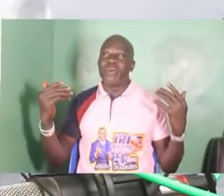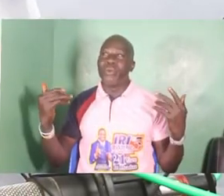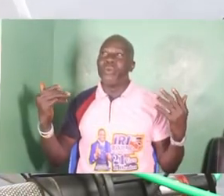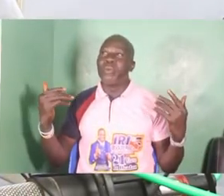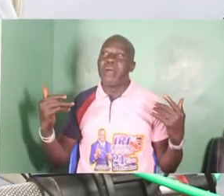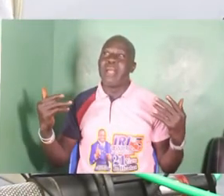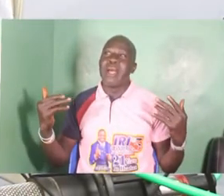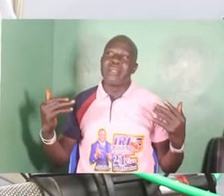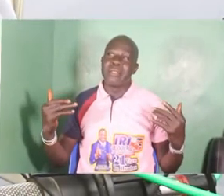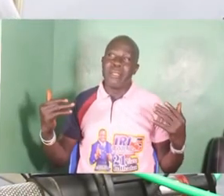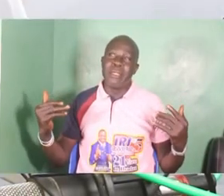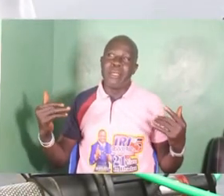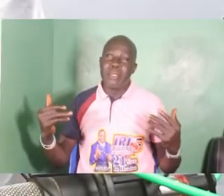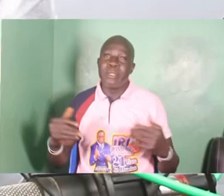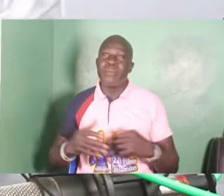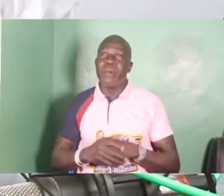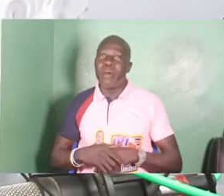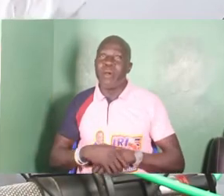Hey.